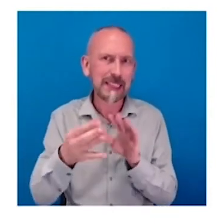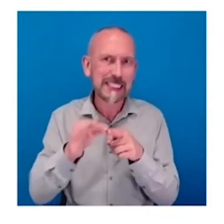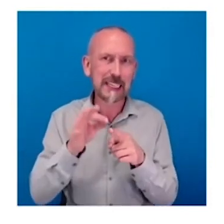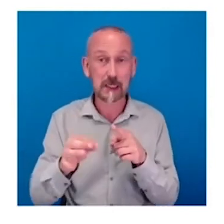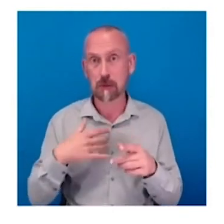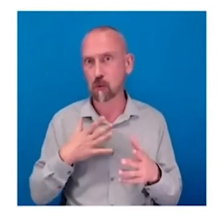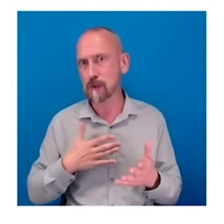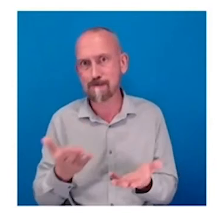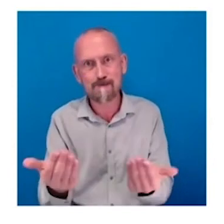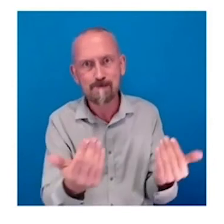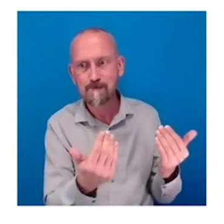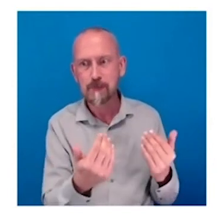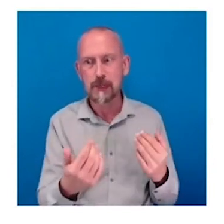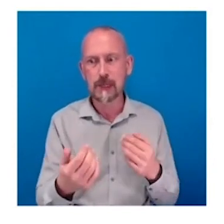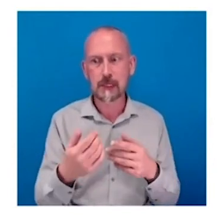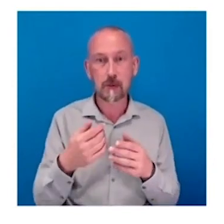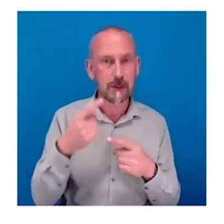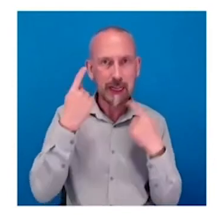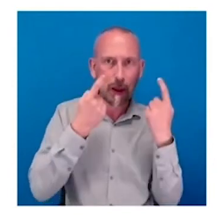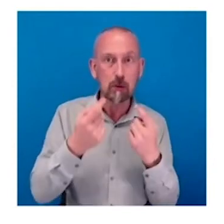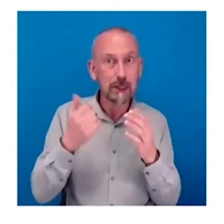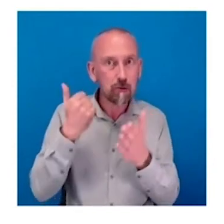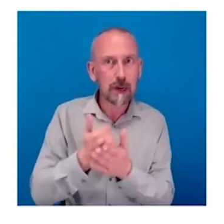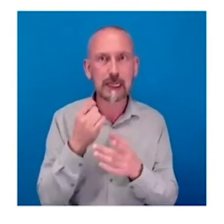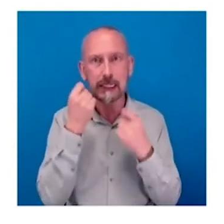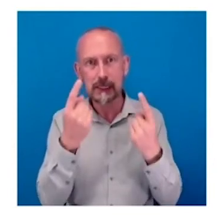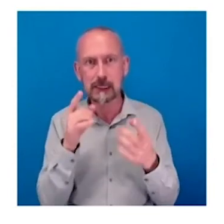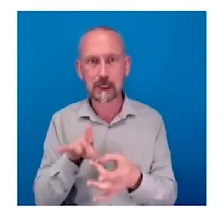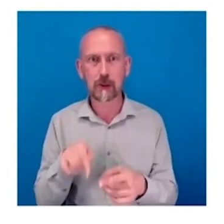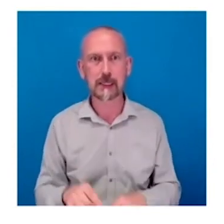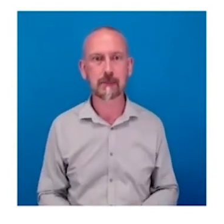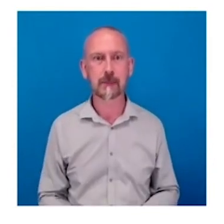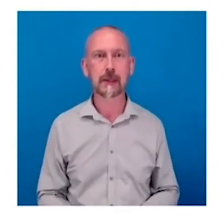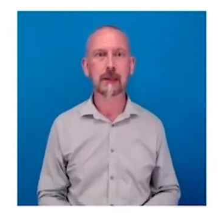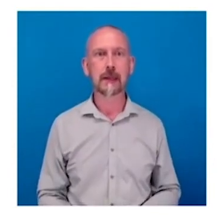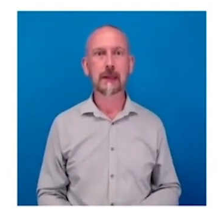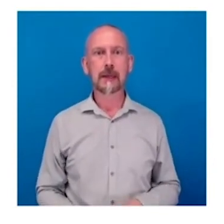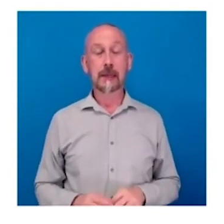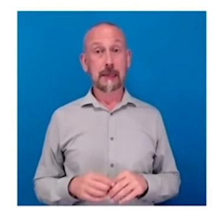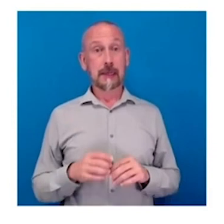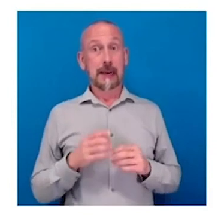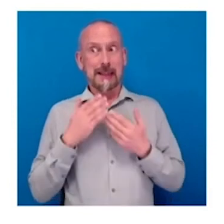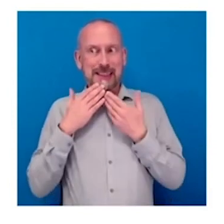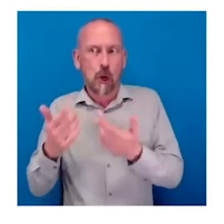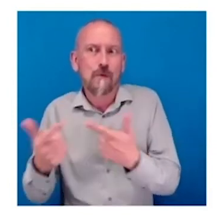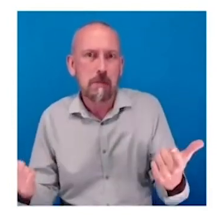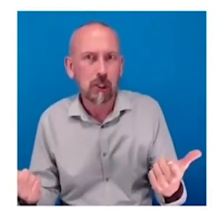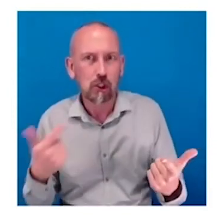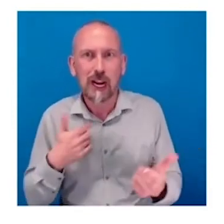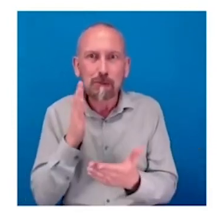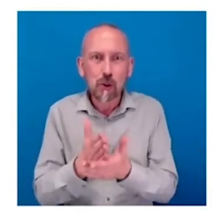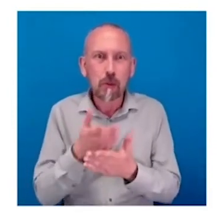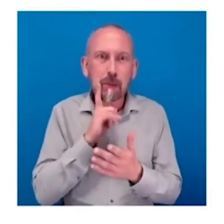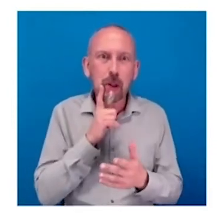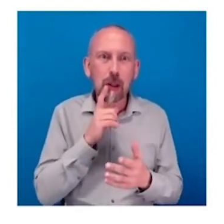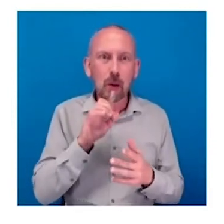people applying with great ideas around that. Thanks very much. I'm sure people will be very keen to hear about that. Can I ask people